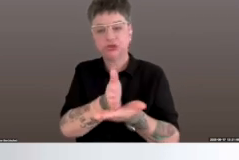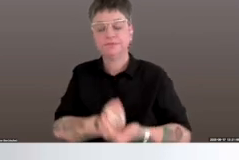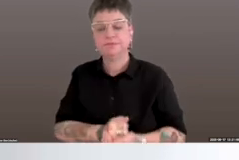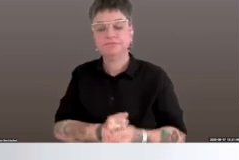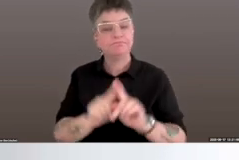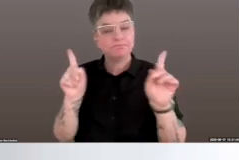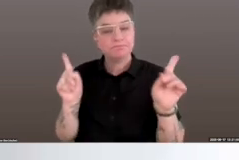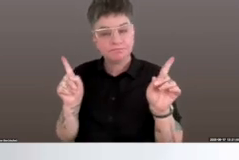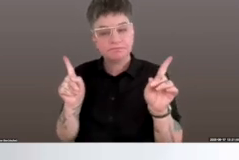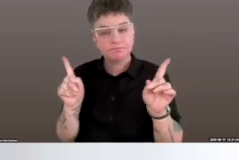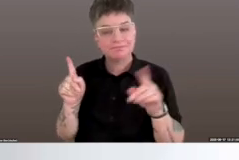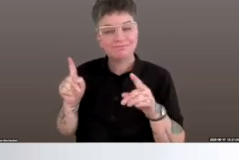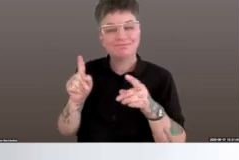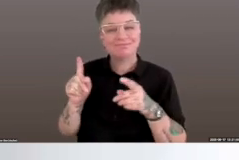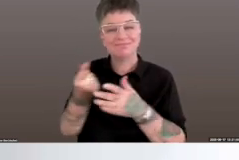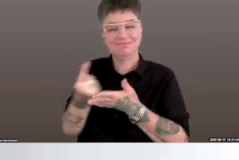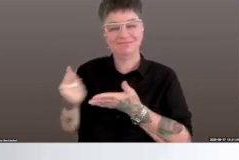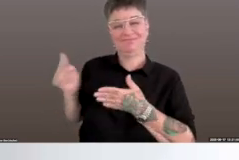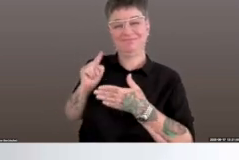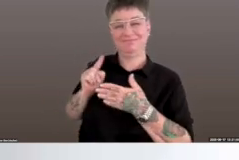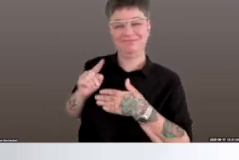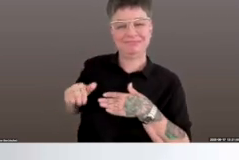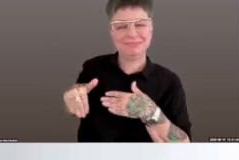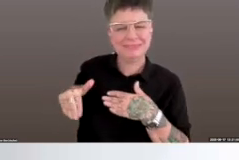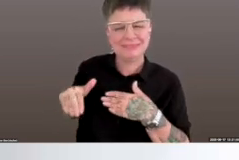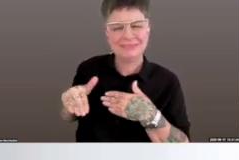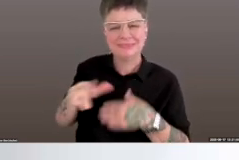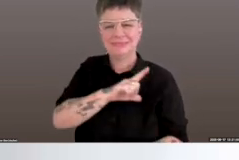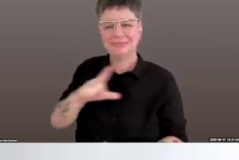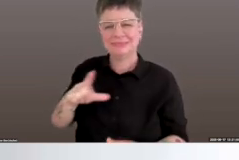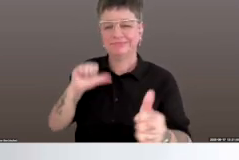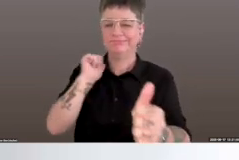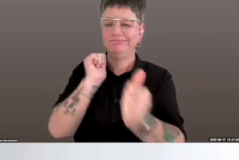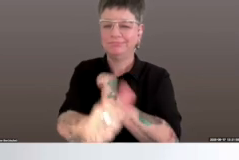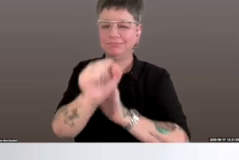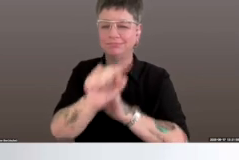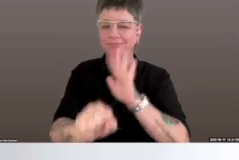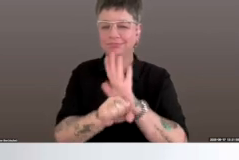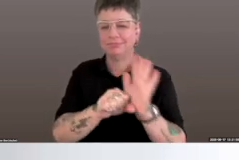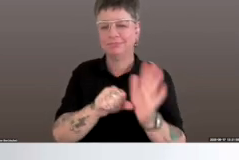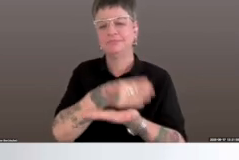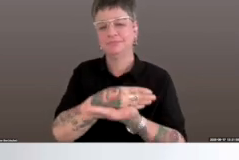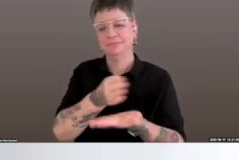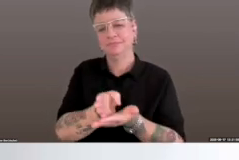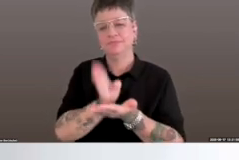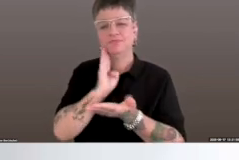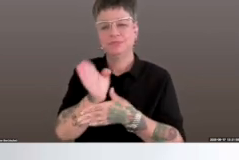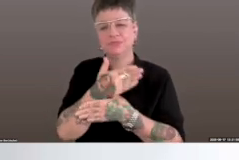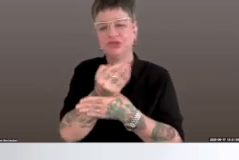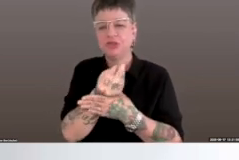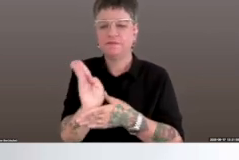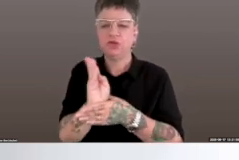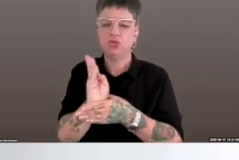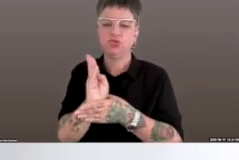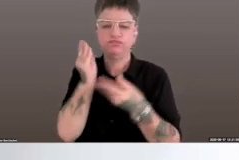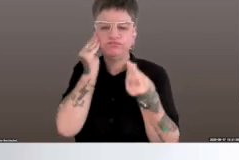However, late last week, the legislature passed the state budget, so we'll be sharing a few updates